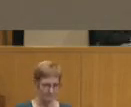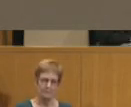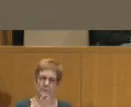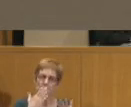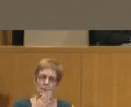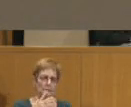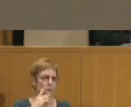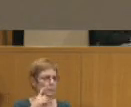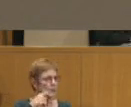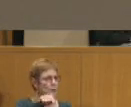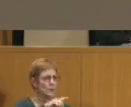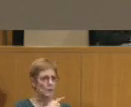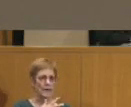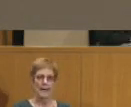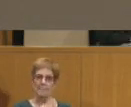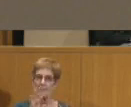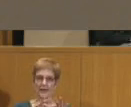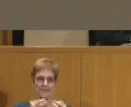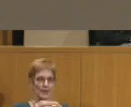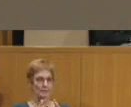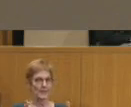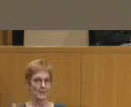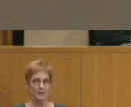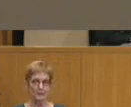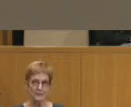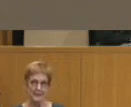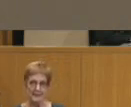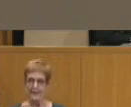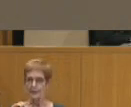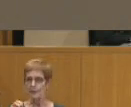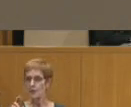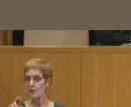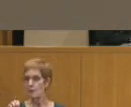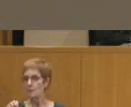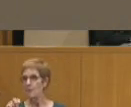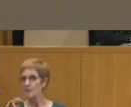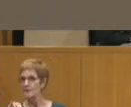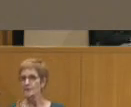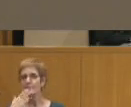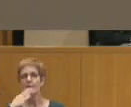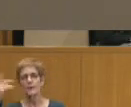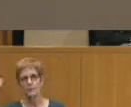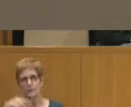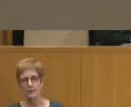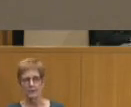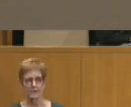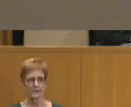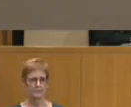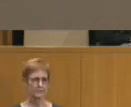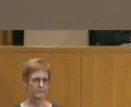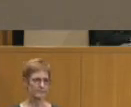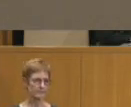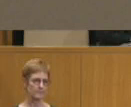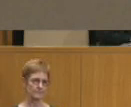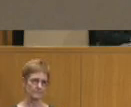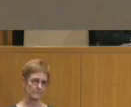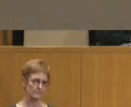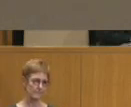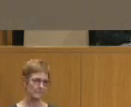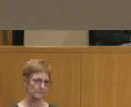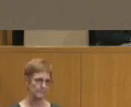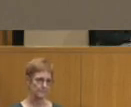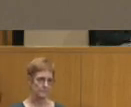caring, and generous family, my dearest husband, Dr. Bajaj, for many sacrifices that he makes so that I